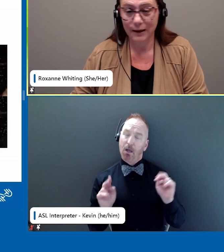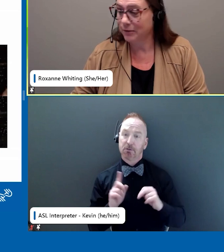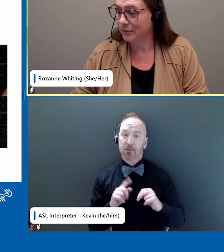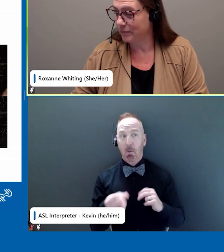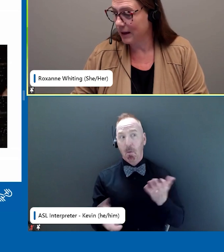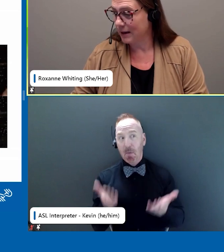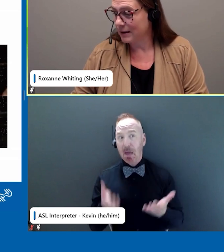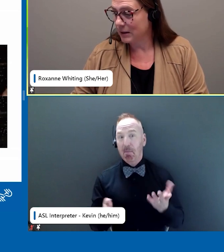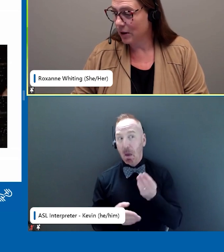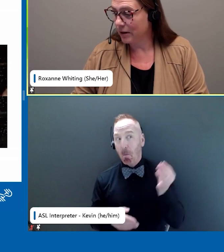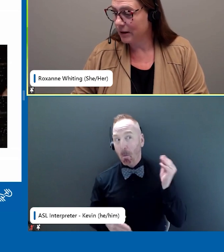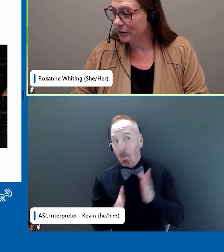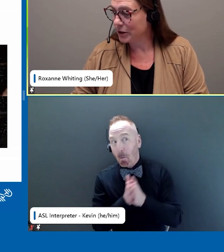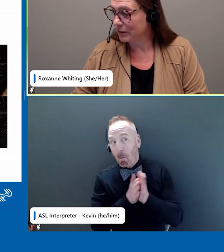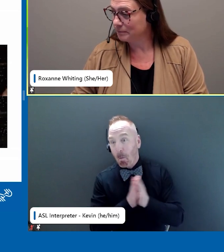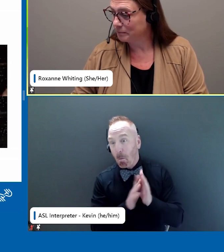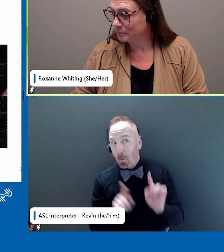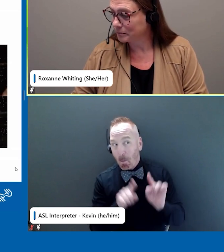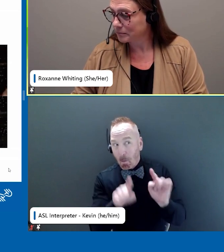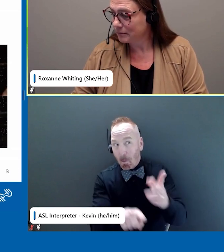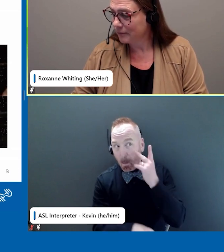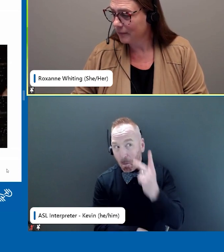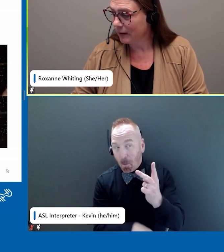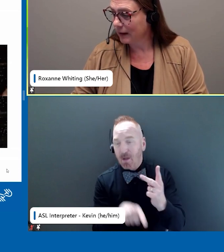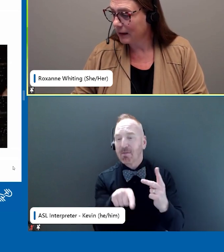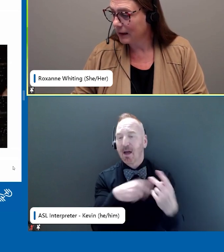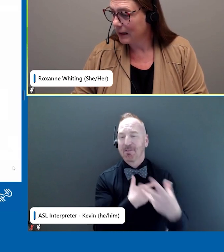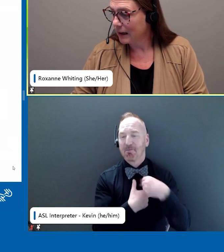to check out. It's part of the culture.